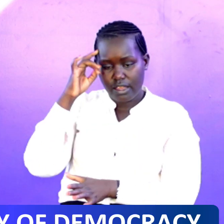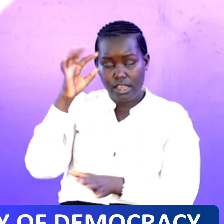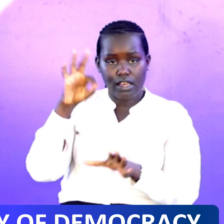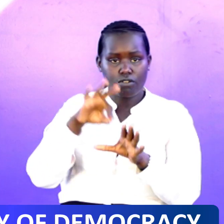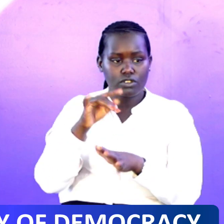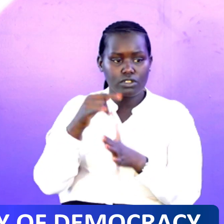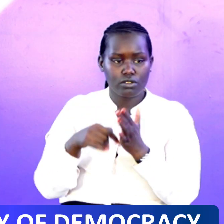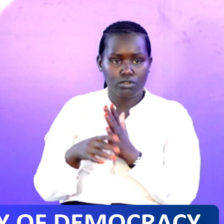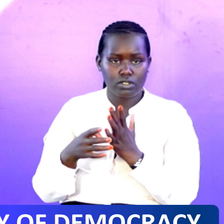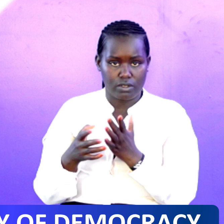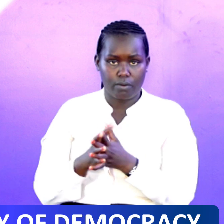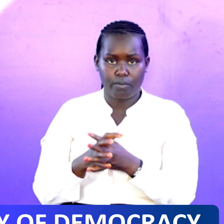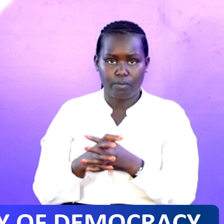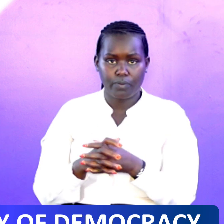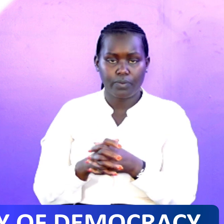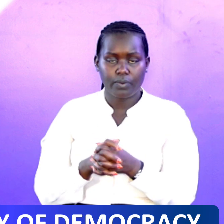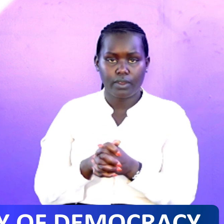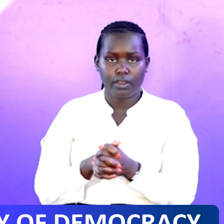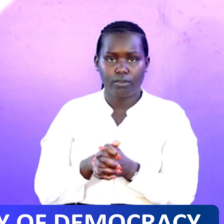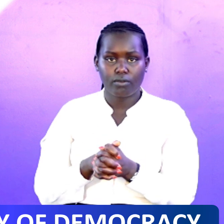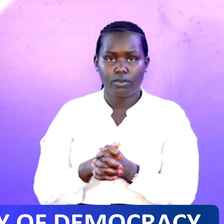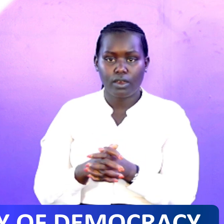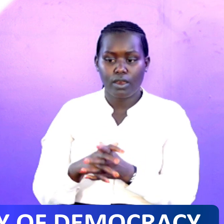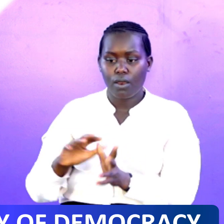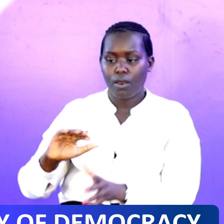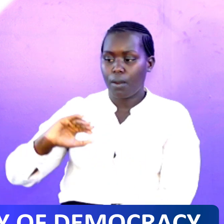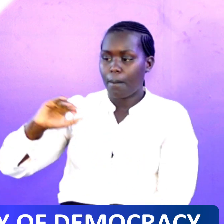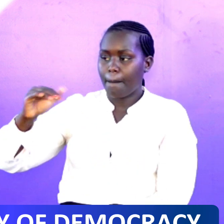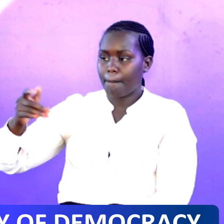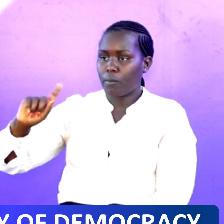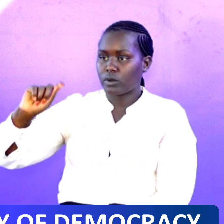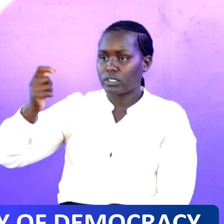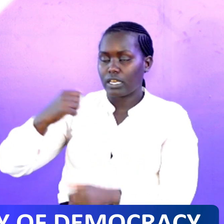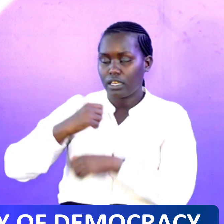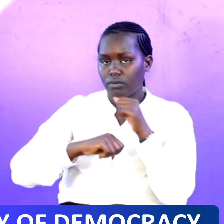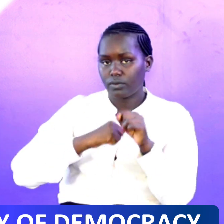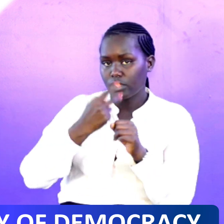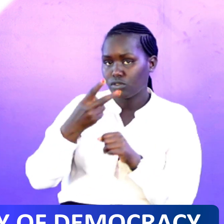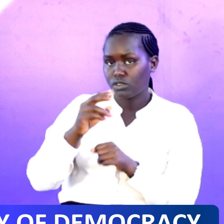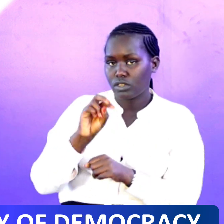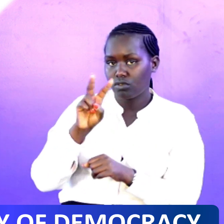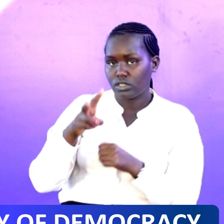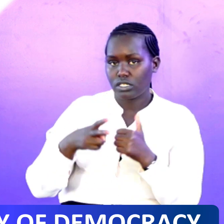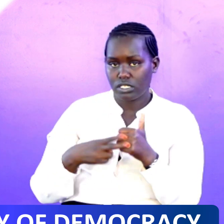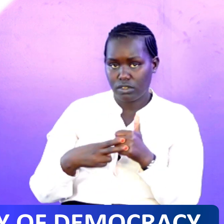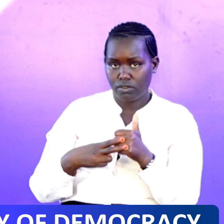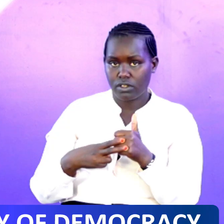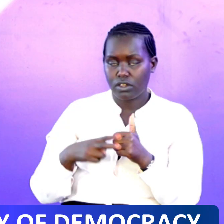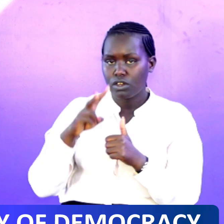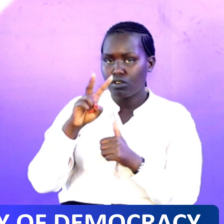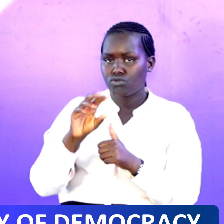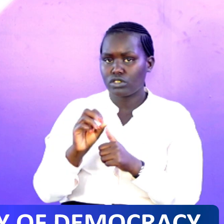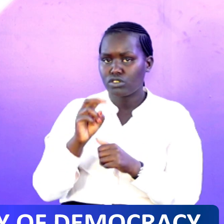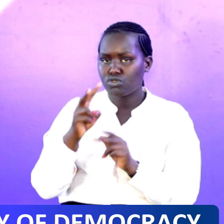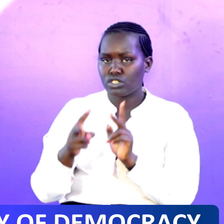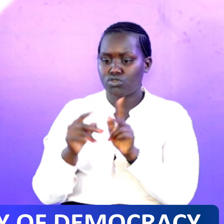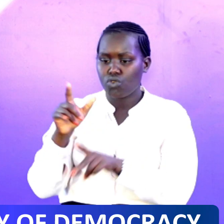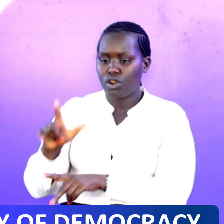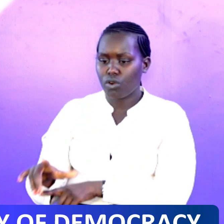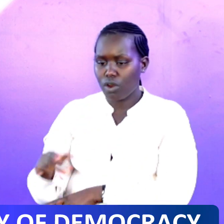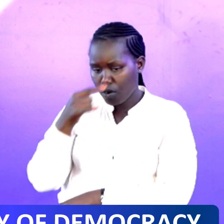my tribesman is not there. You see, Mount Kenya in 2027, the turnout was, 2022 was very low